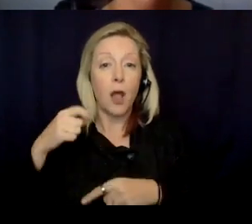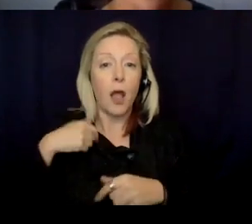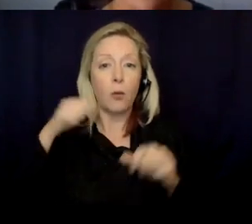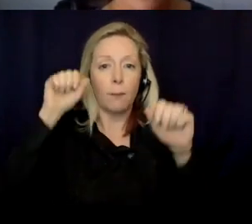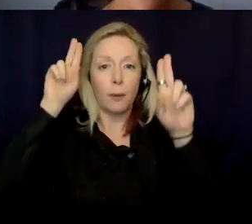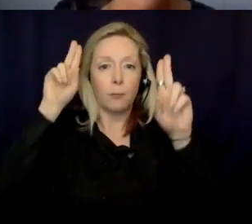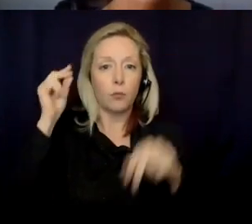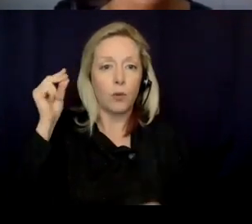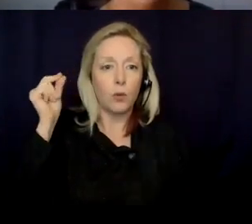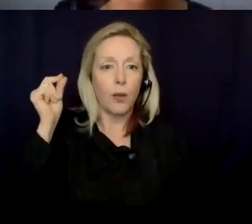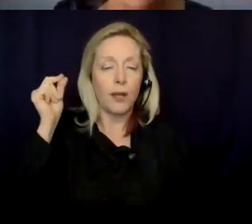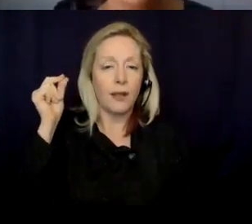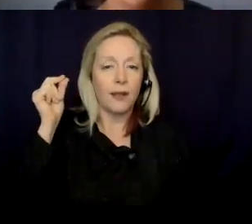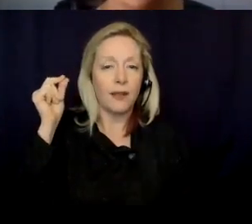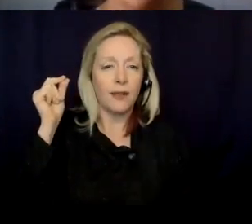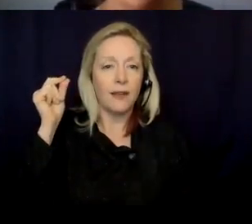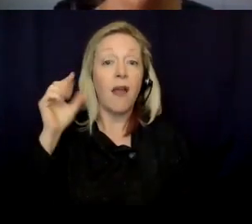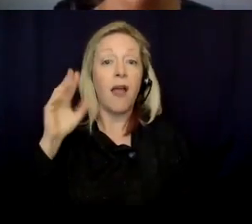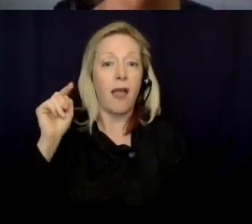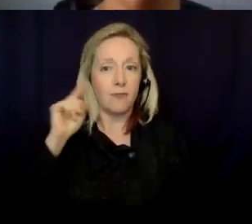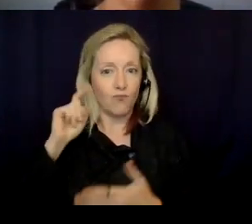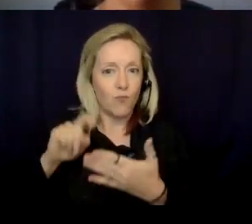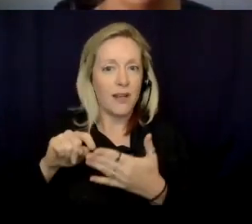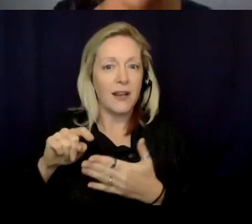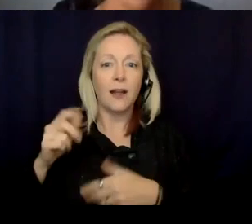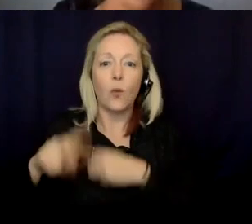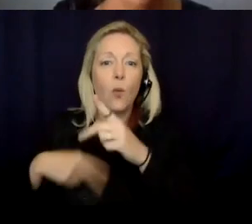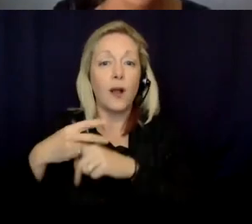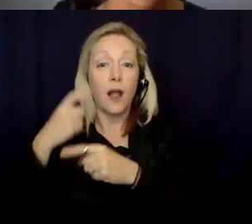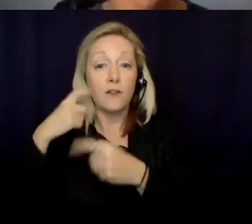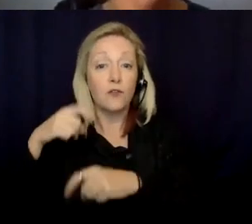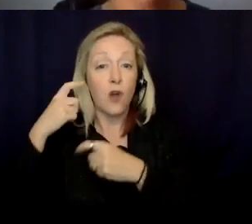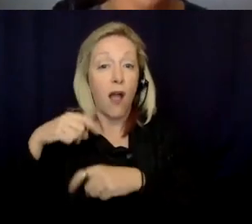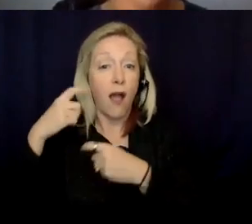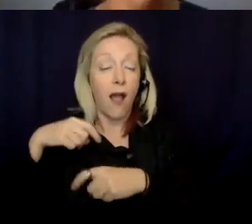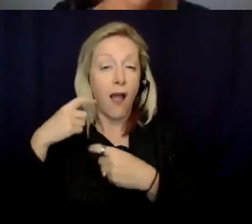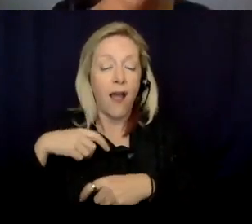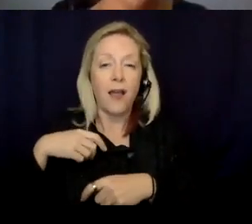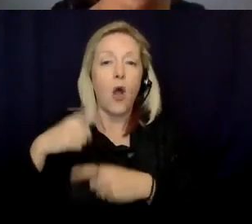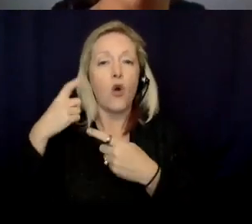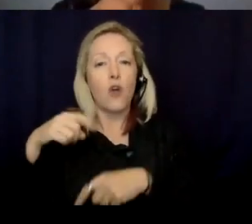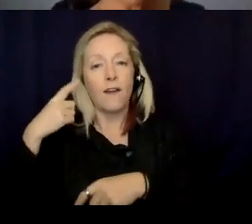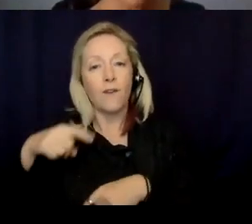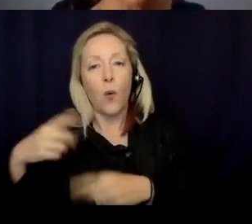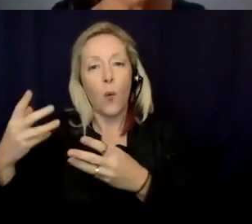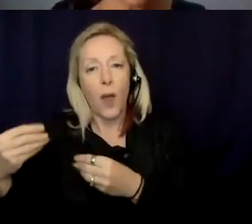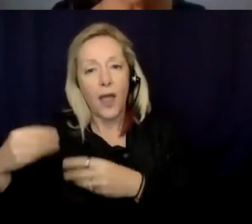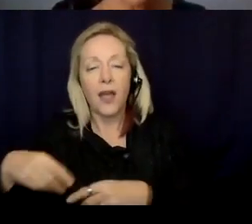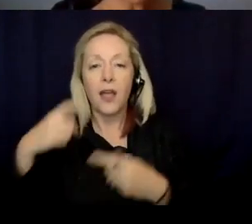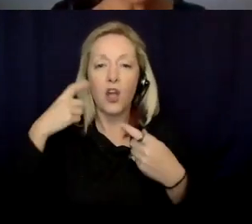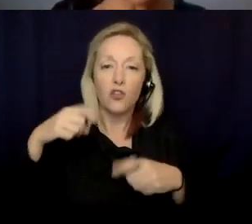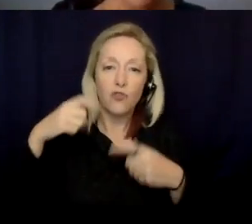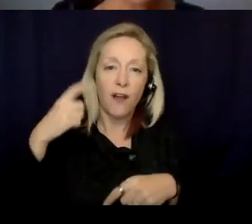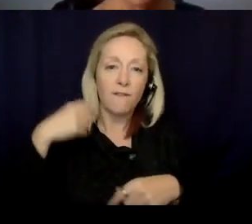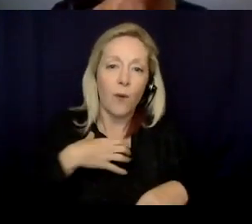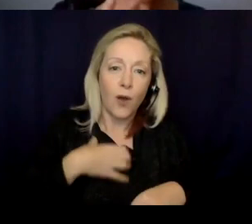oh, if I only knew what that meant, if I only knew what that cry was. Well, then around 3 to 6